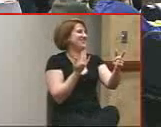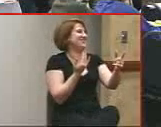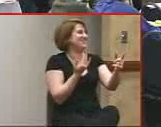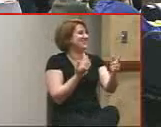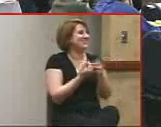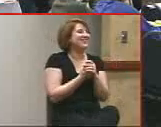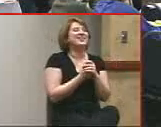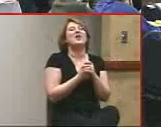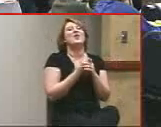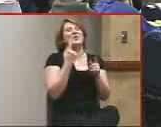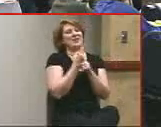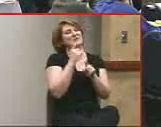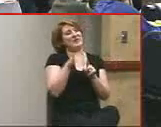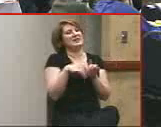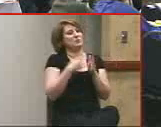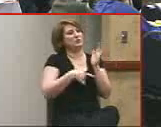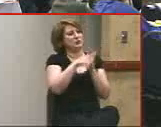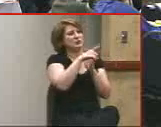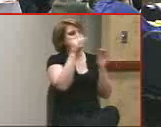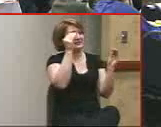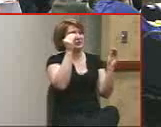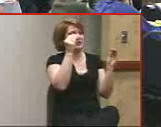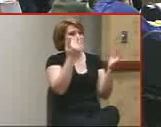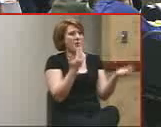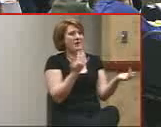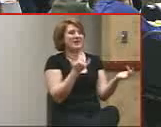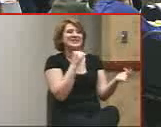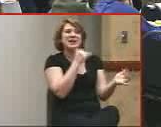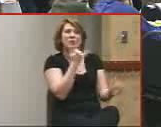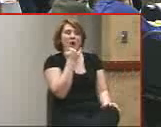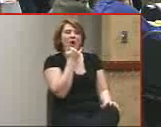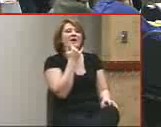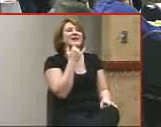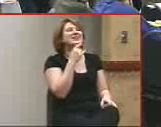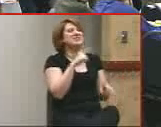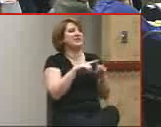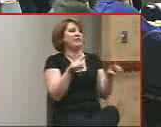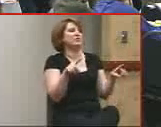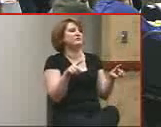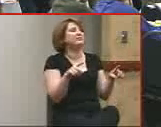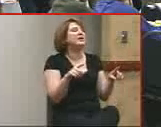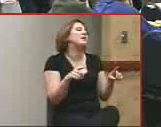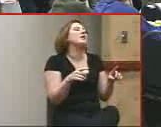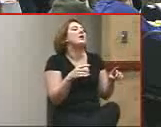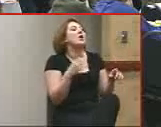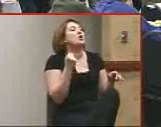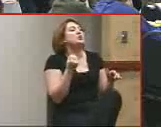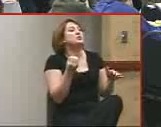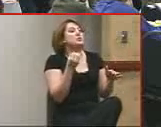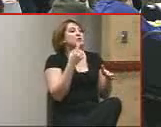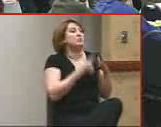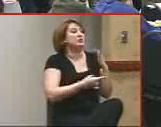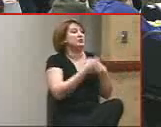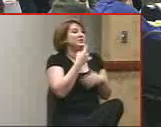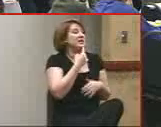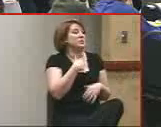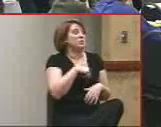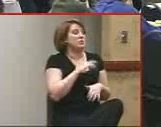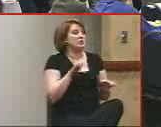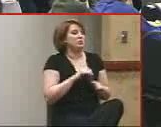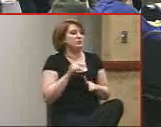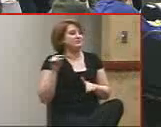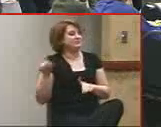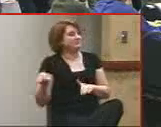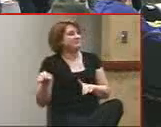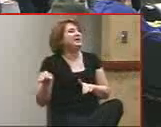Okay, so then that's what you're teaching. And it's not wrong, it's just different. So what you're saying is, we're going to do